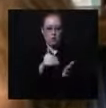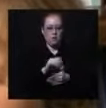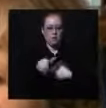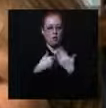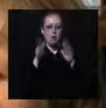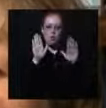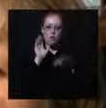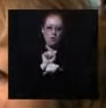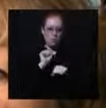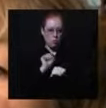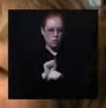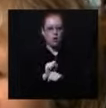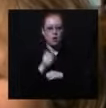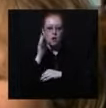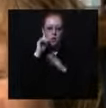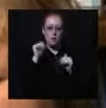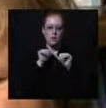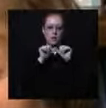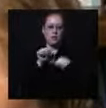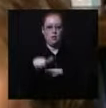they continue for other people.